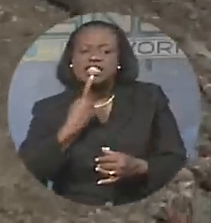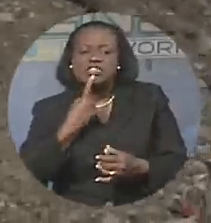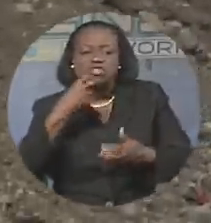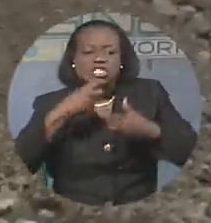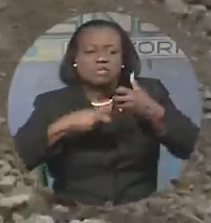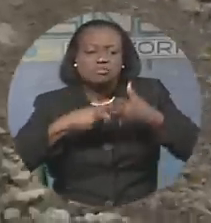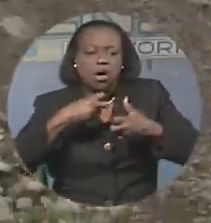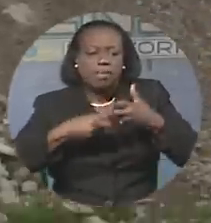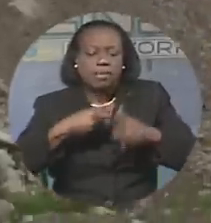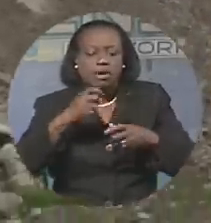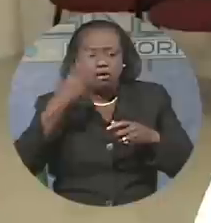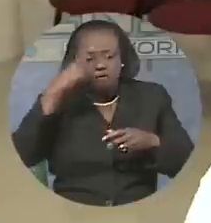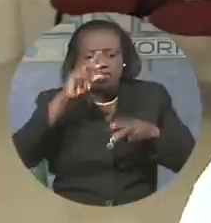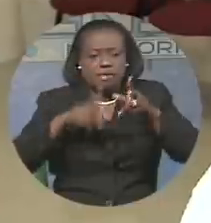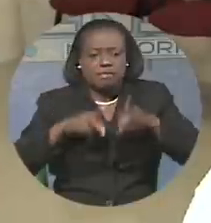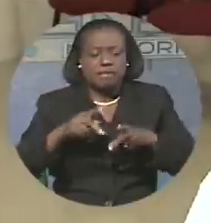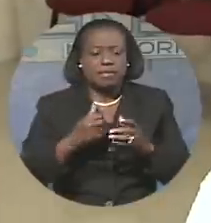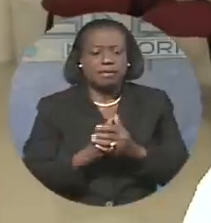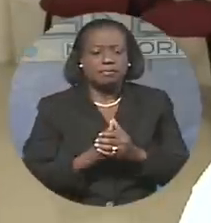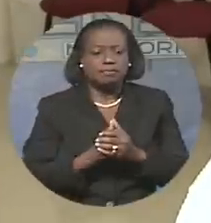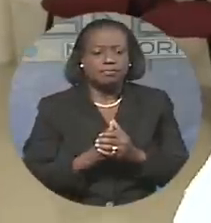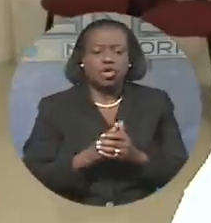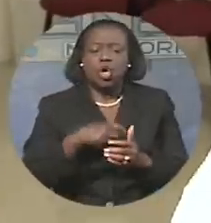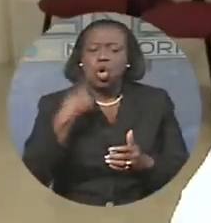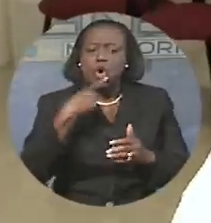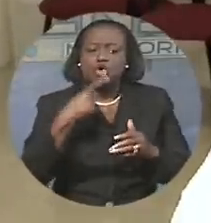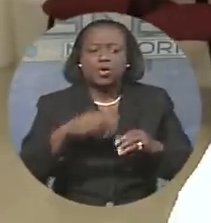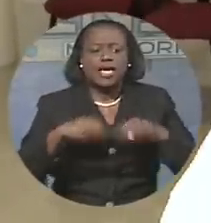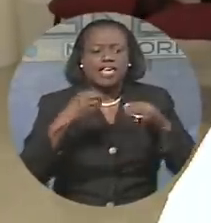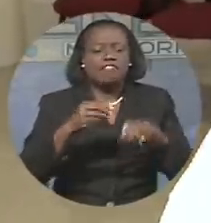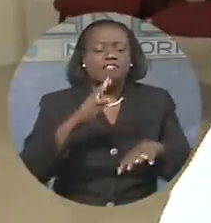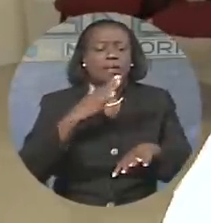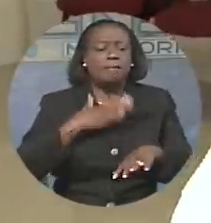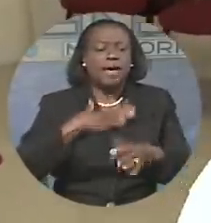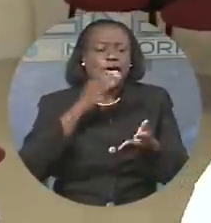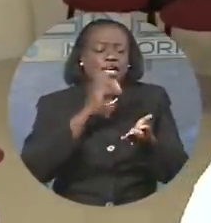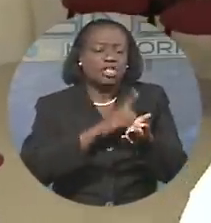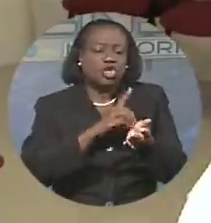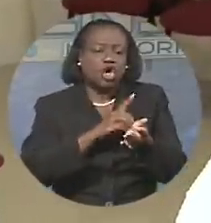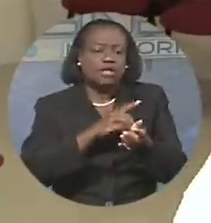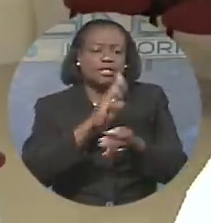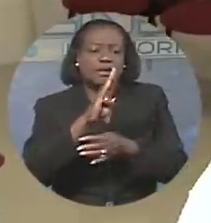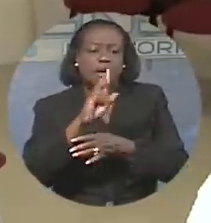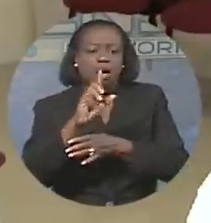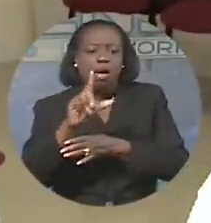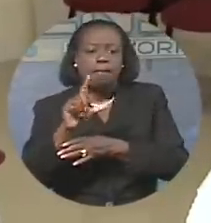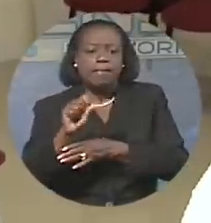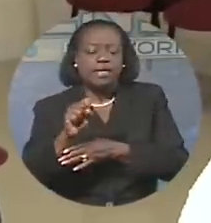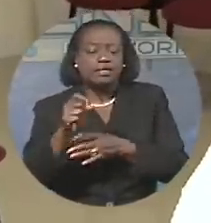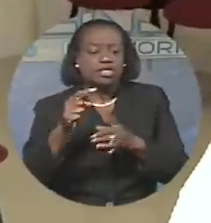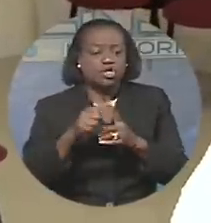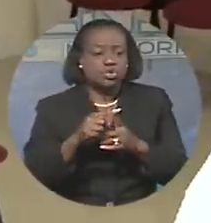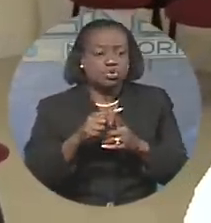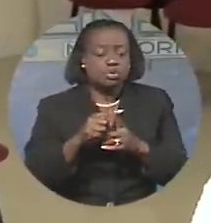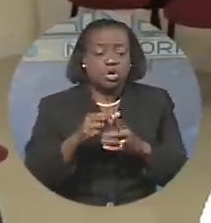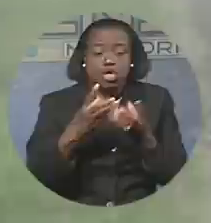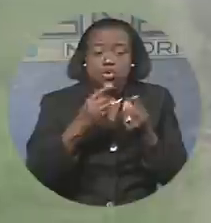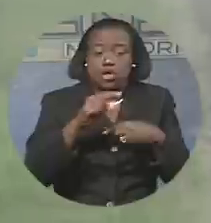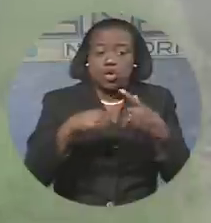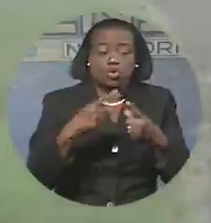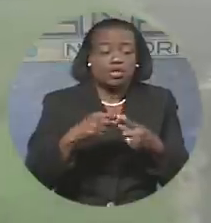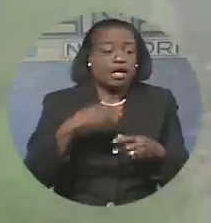and businesses in the area. Who do I submit my doctor bills to? Last year I paid them myself, but do they go to the government or to the